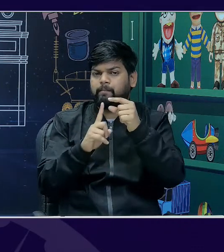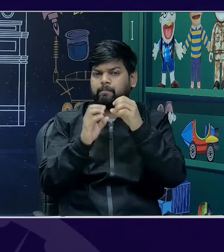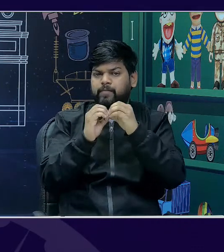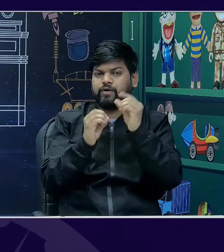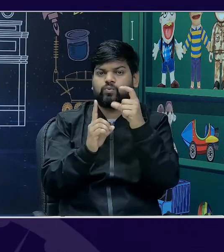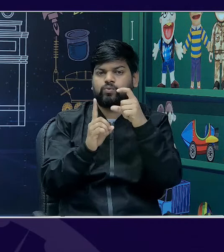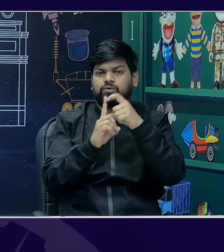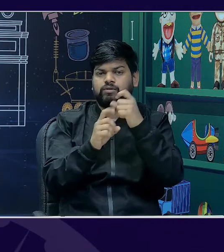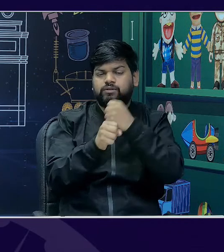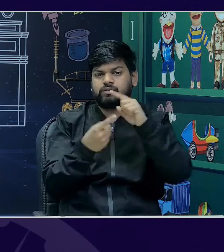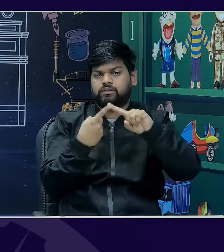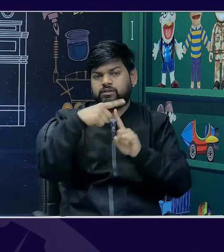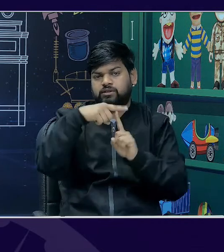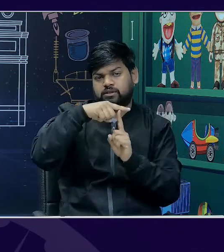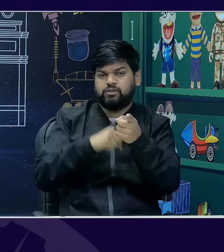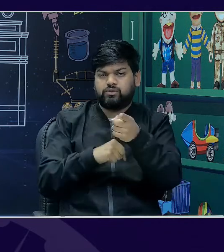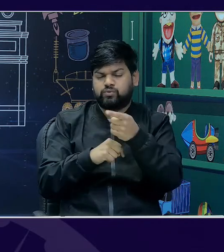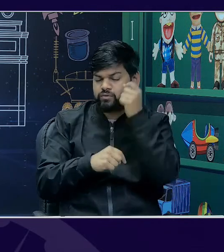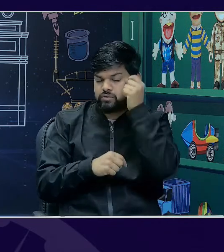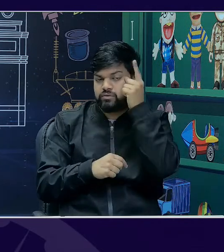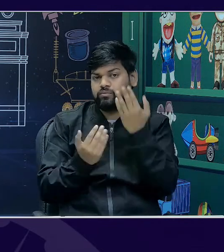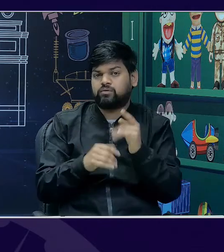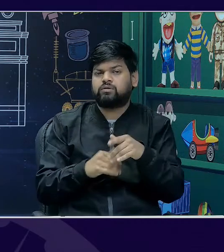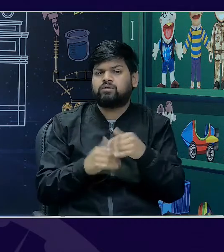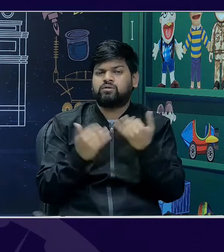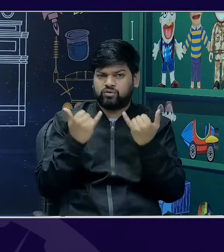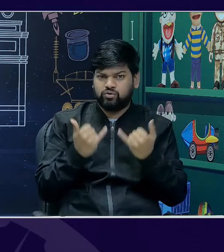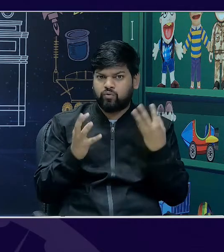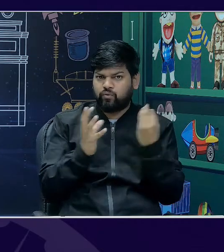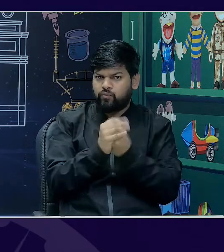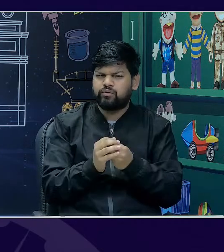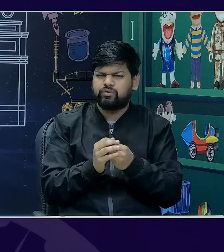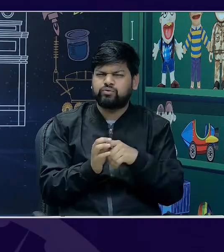video for students to better understand the concept of budget.